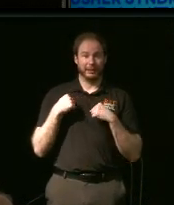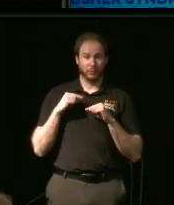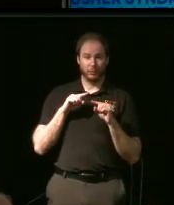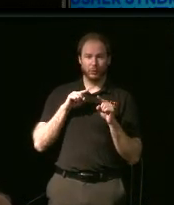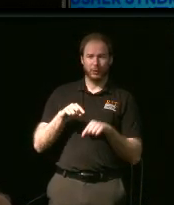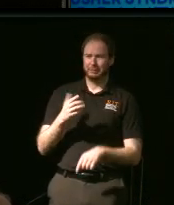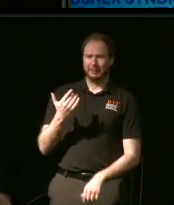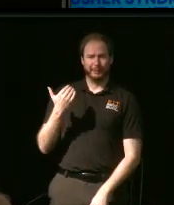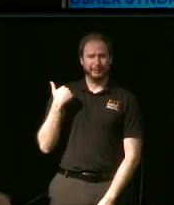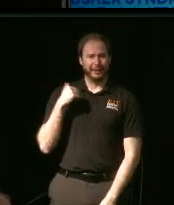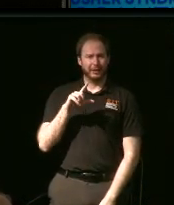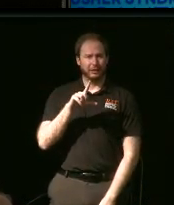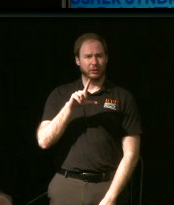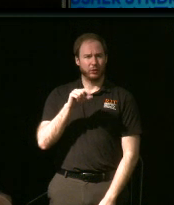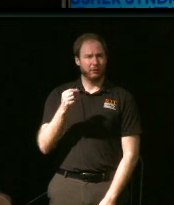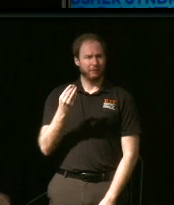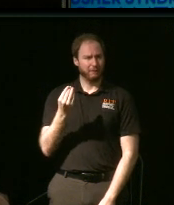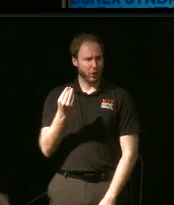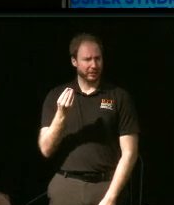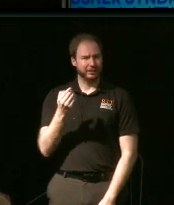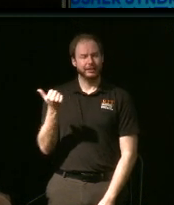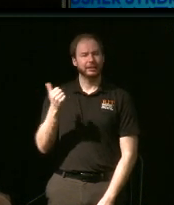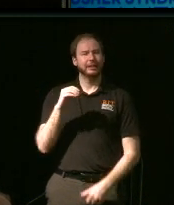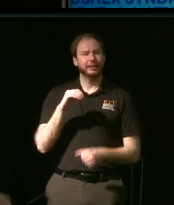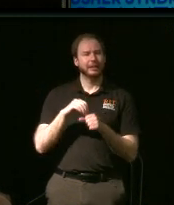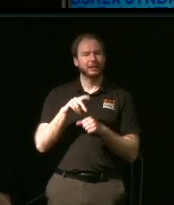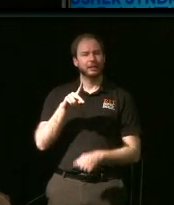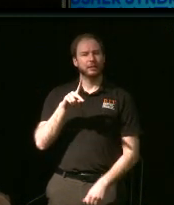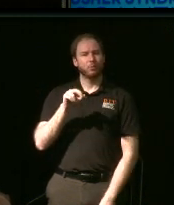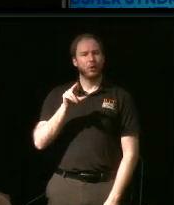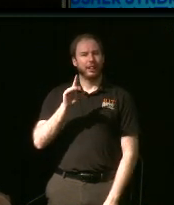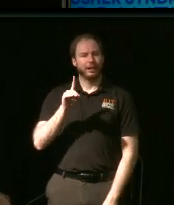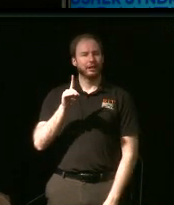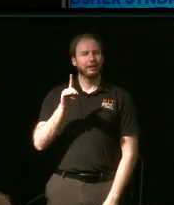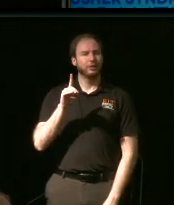was 2014 in Portland, Oregon.